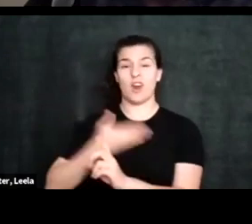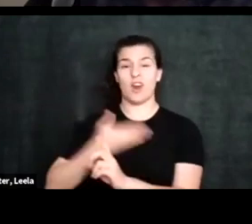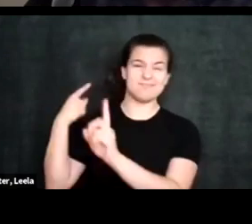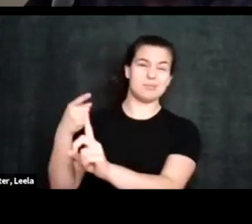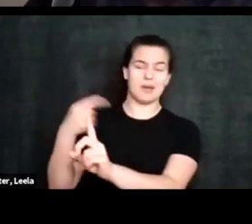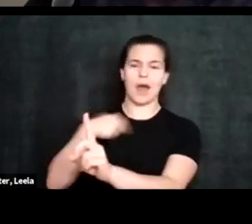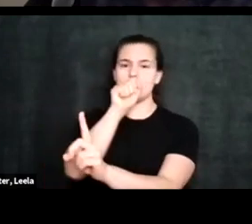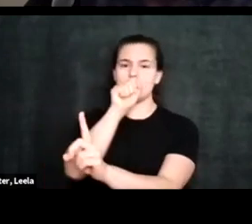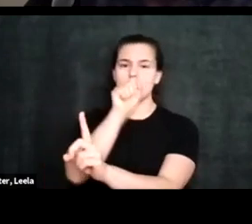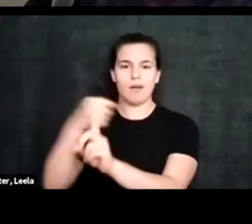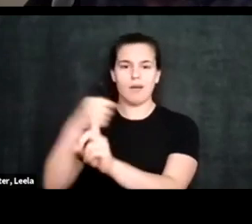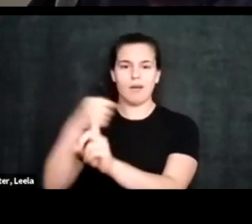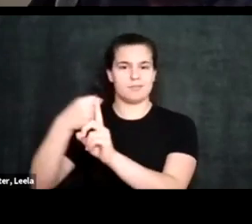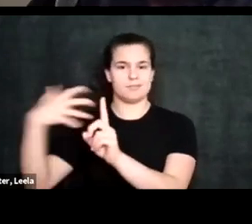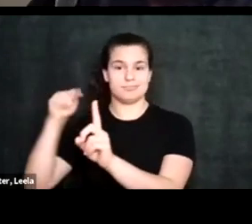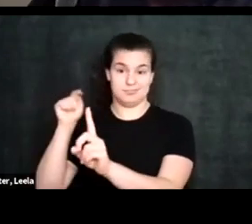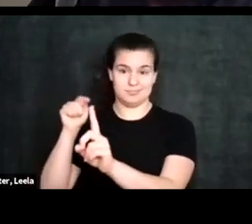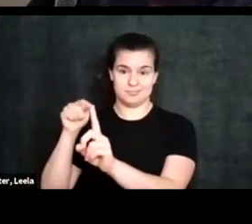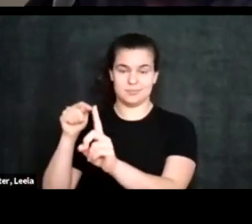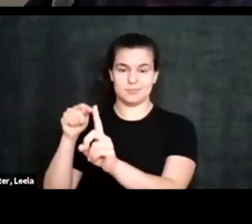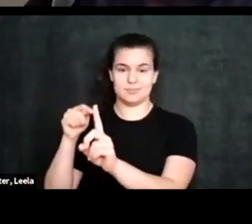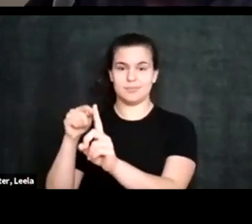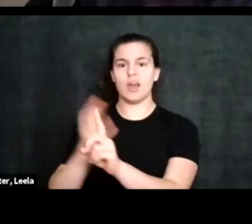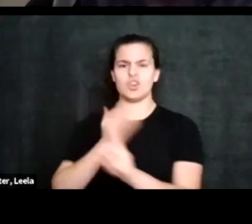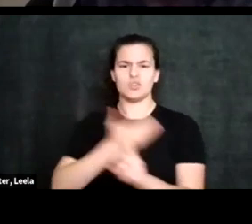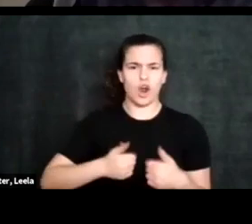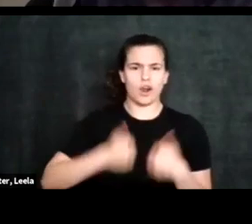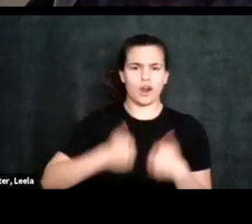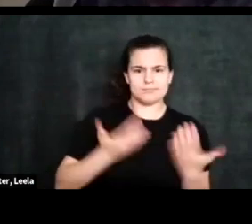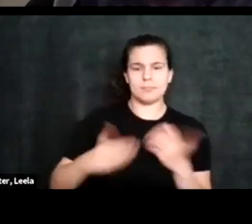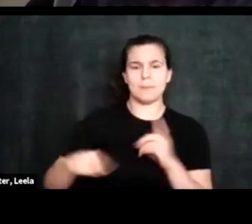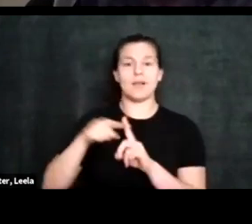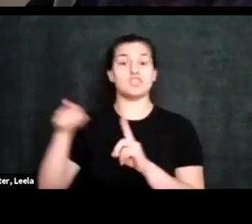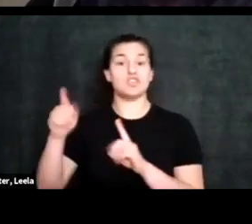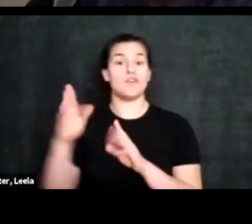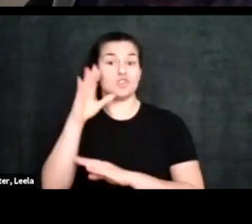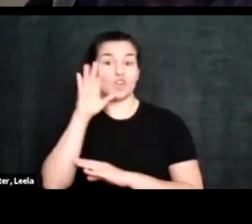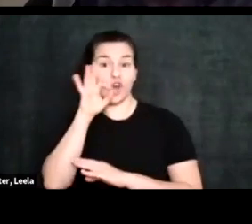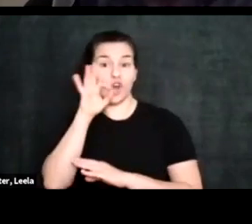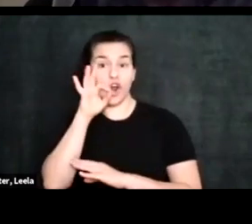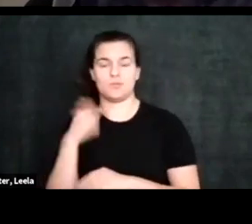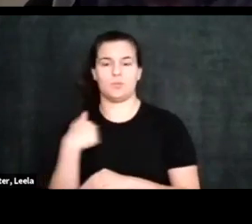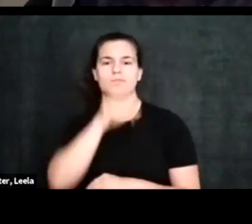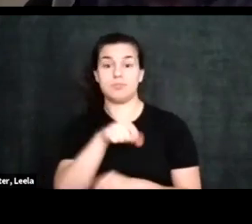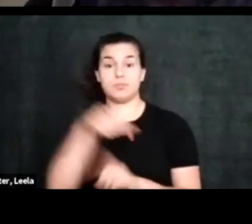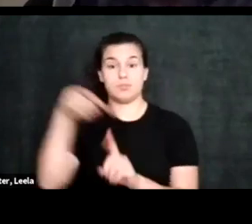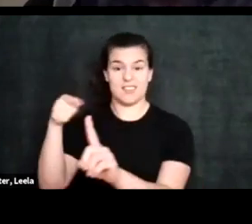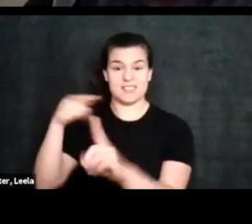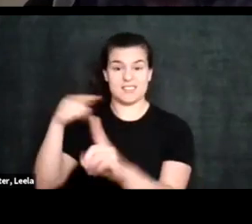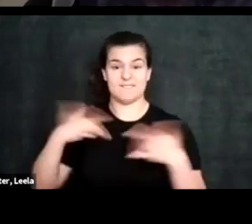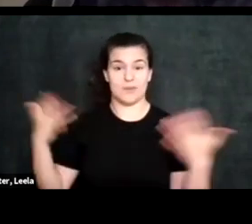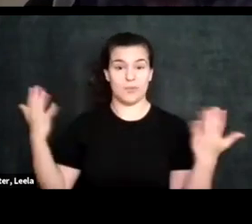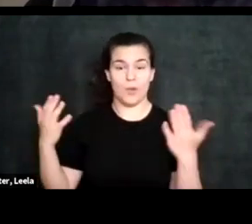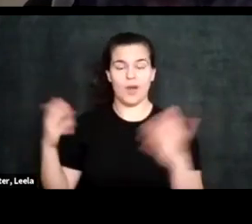love to talk to our residents about and future cards is our Resident Appreciation Week. We can't do what we do if we do not